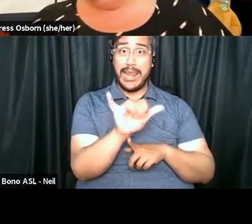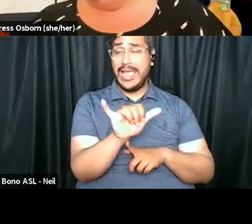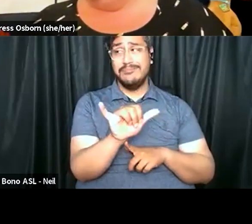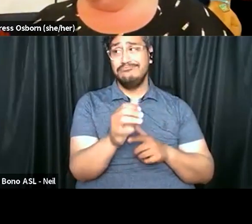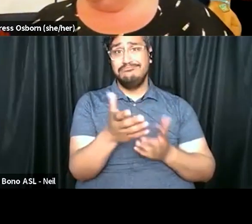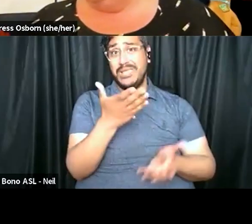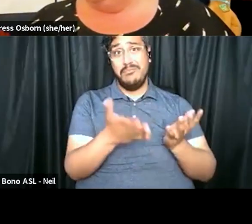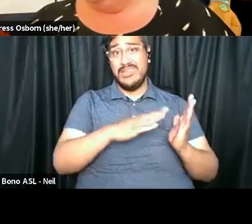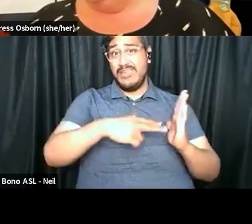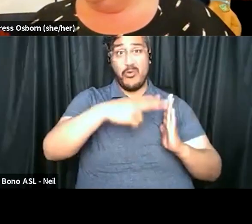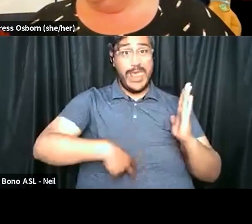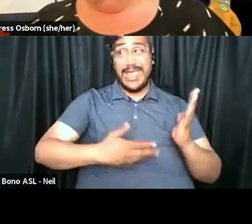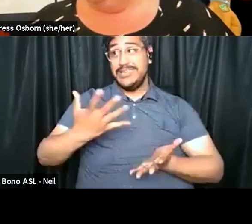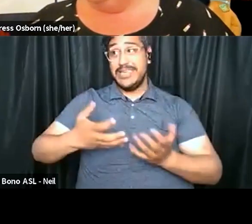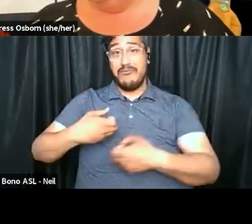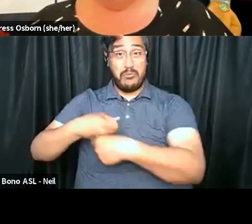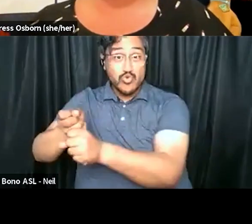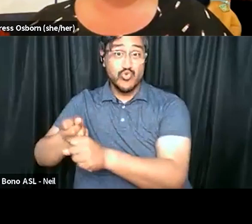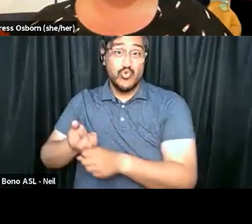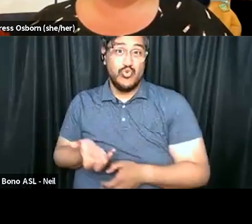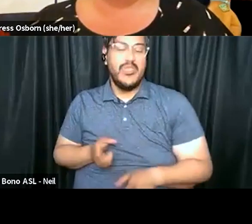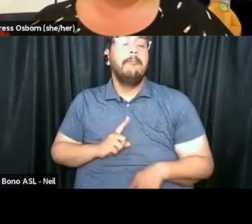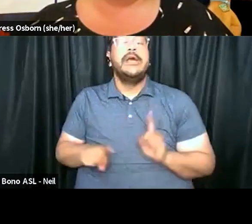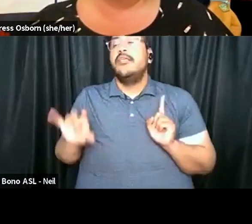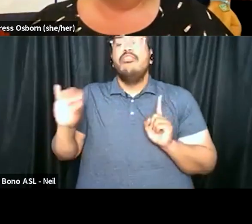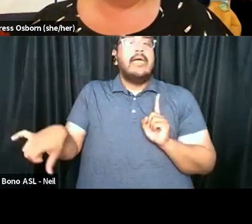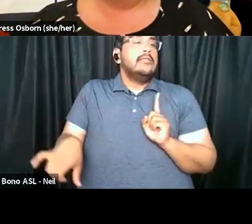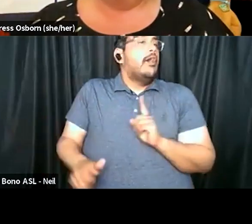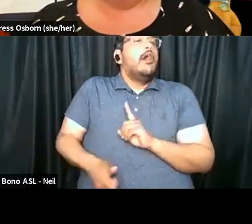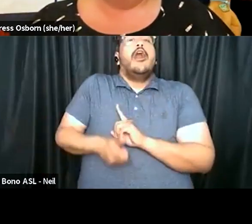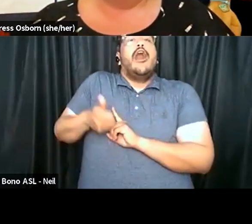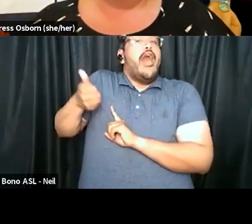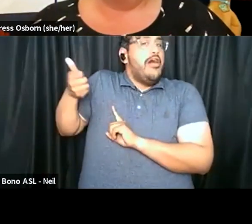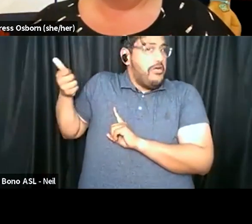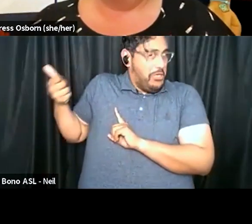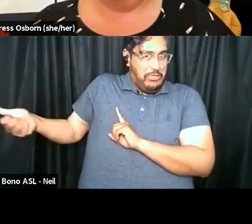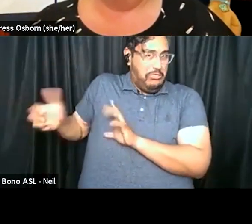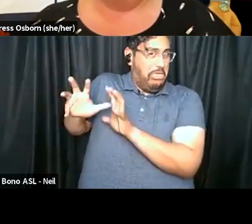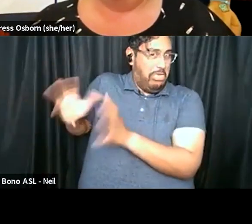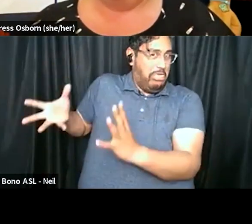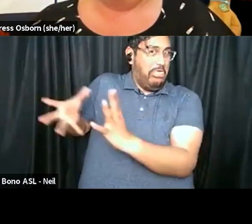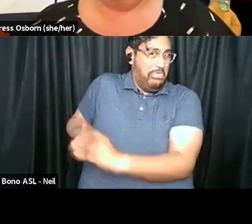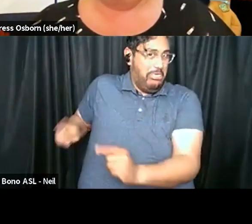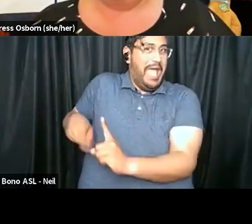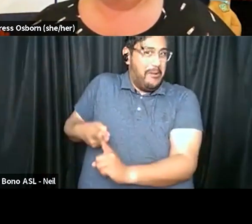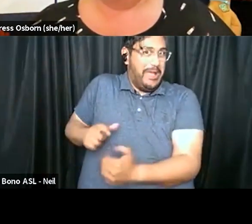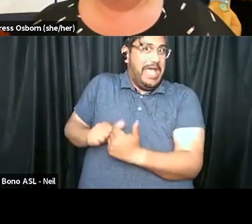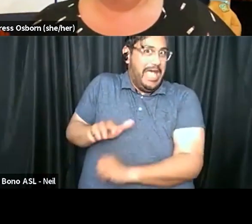produced. But again, that's a whole other writing workshop about how hard it is to get your work